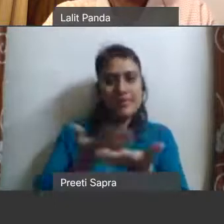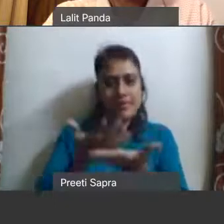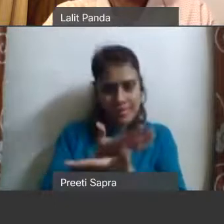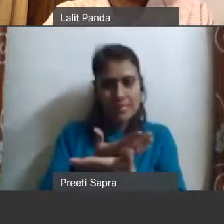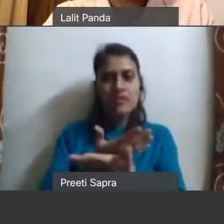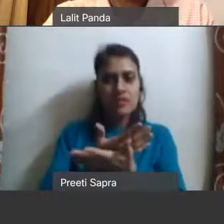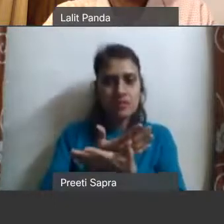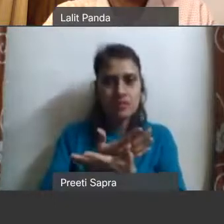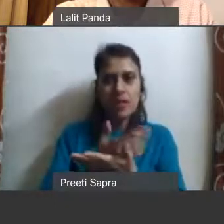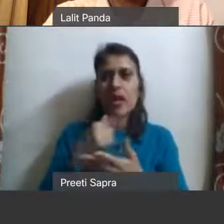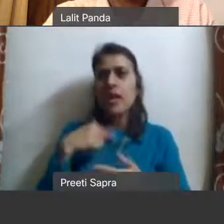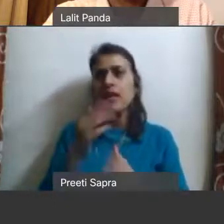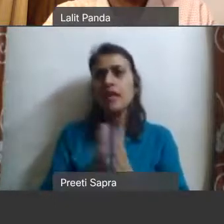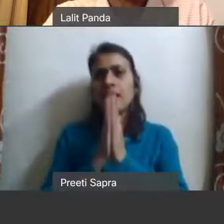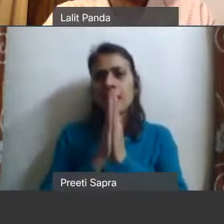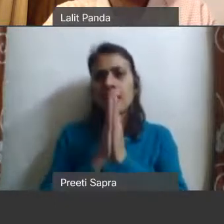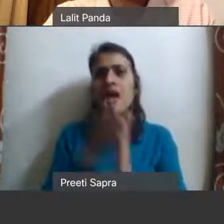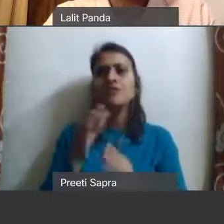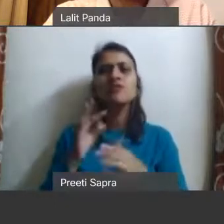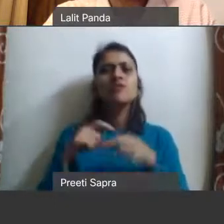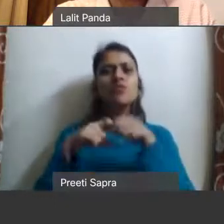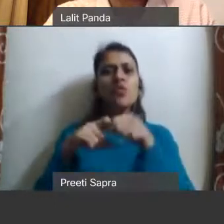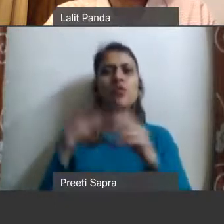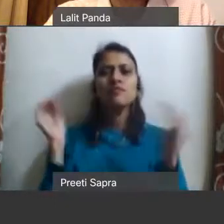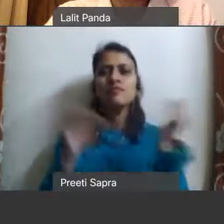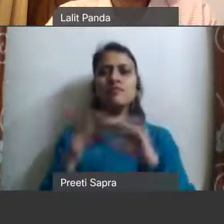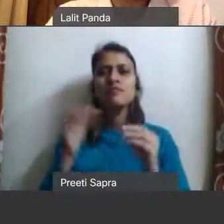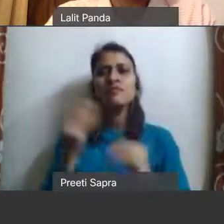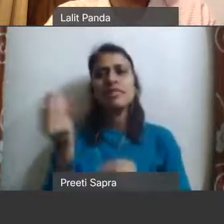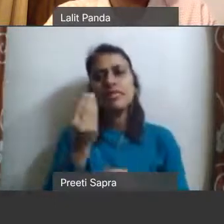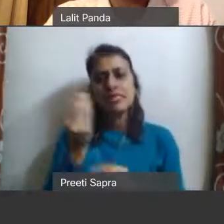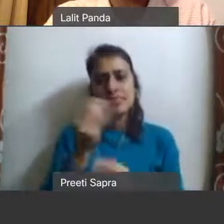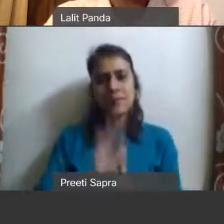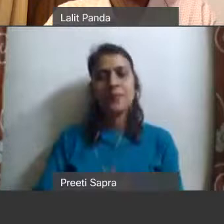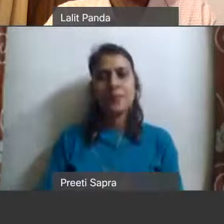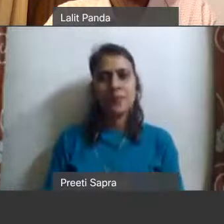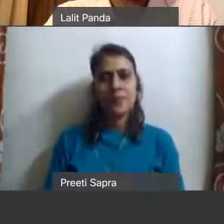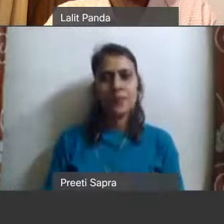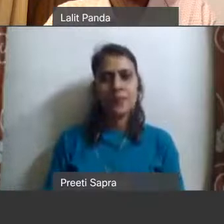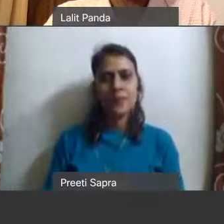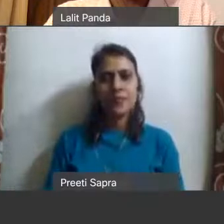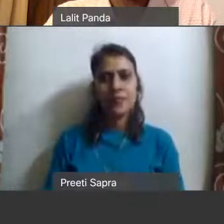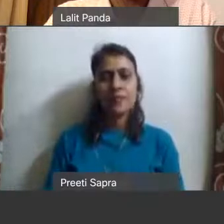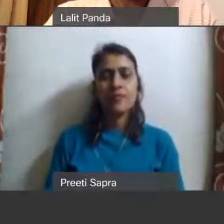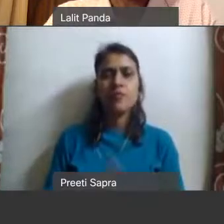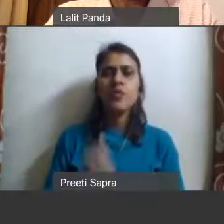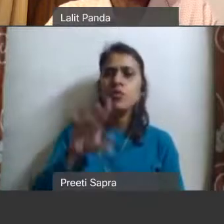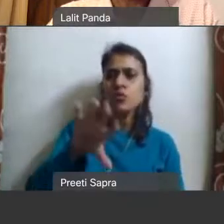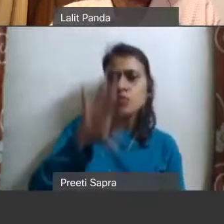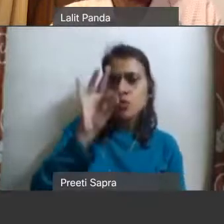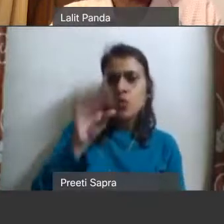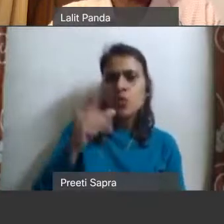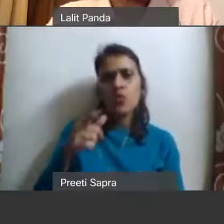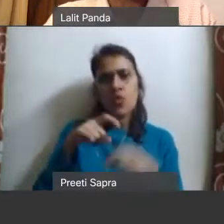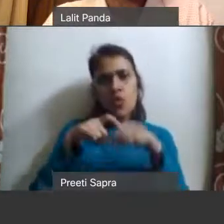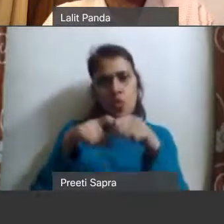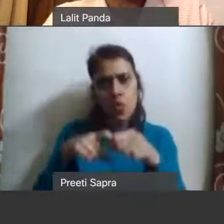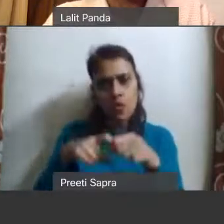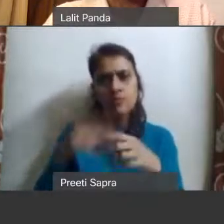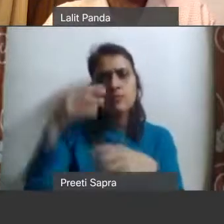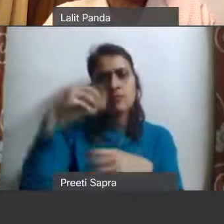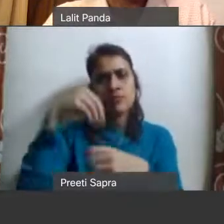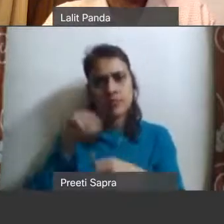to urge, there are some questions already. I want to urge audience members that there is a option available to enter in your